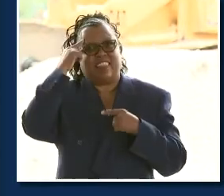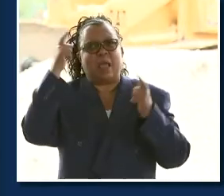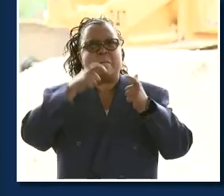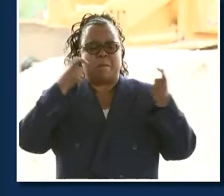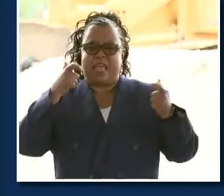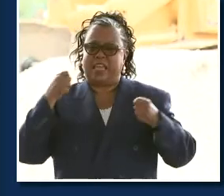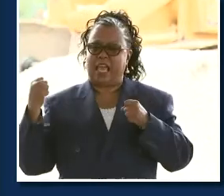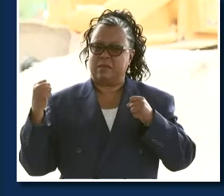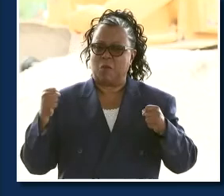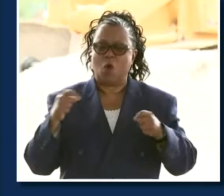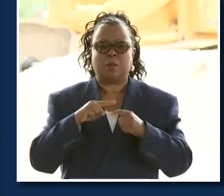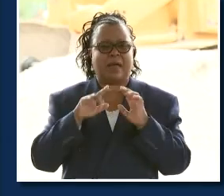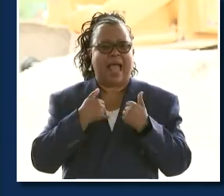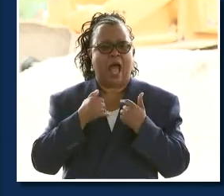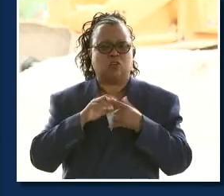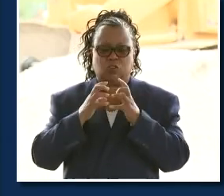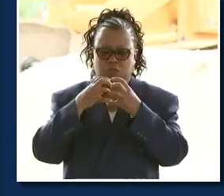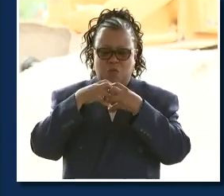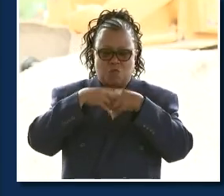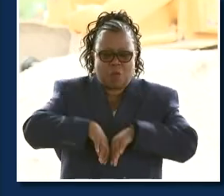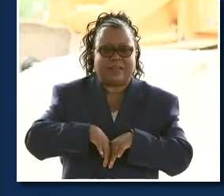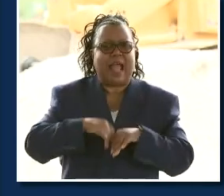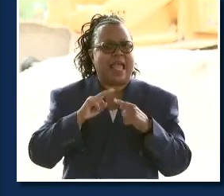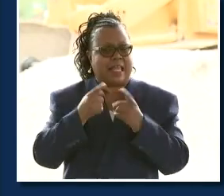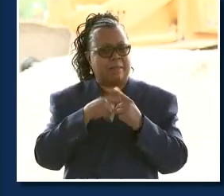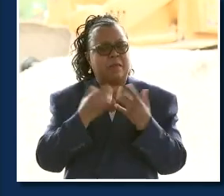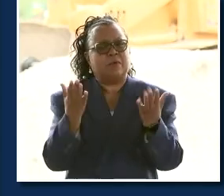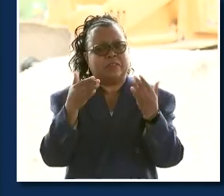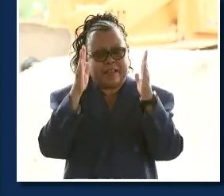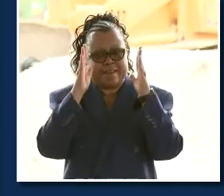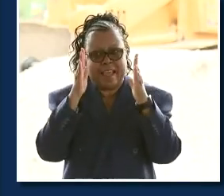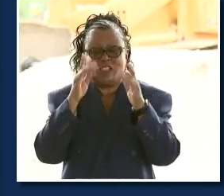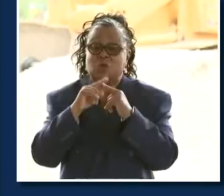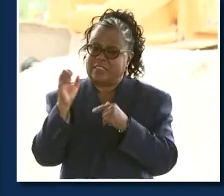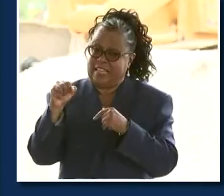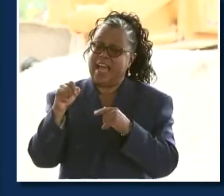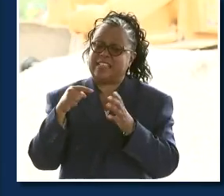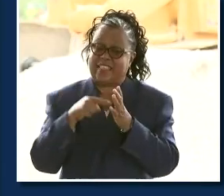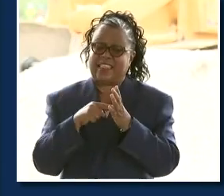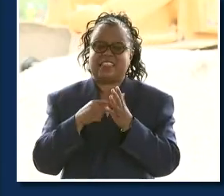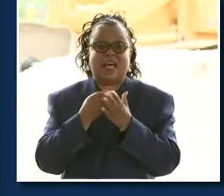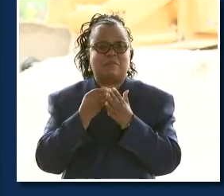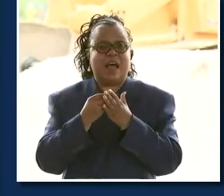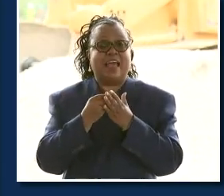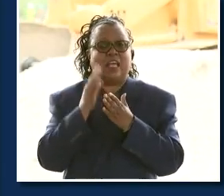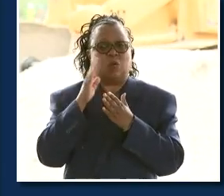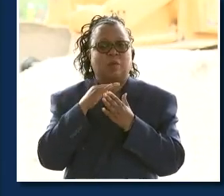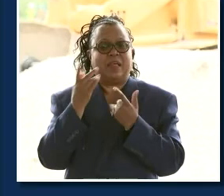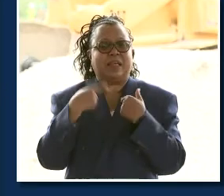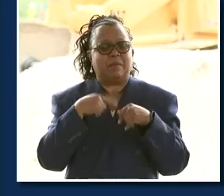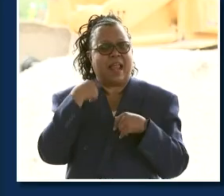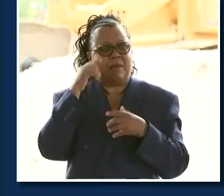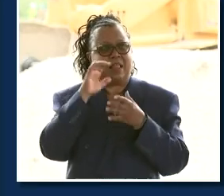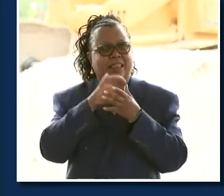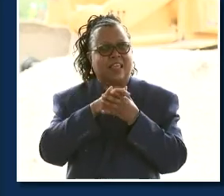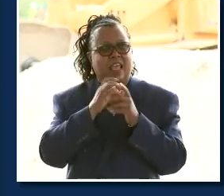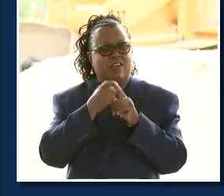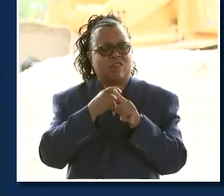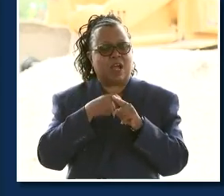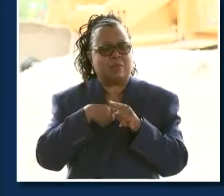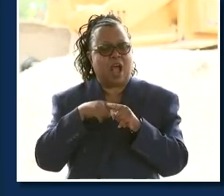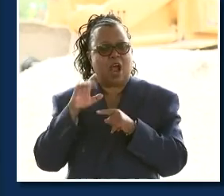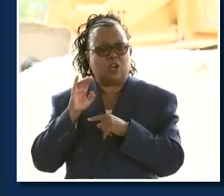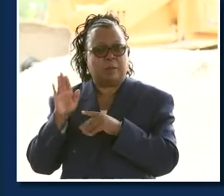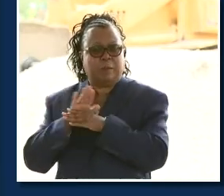and bold about how we break through and get people's attention. So yes, this is money that's going to be coming, I believe, from our